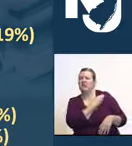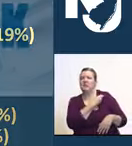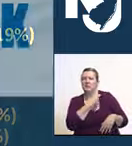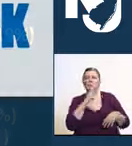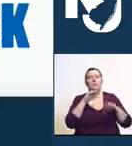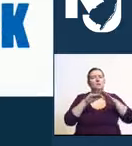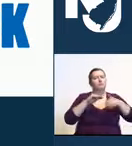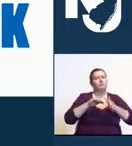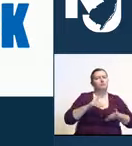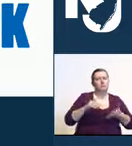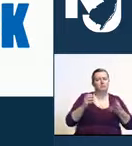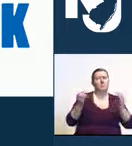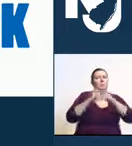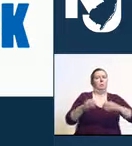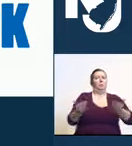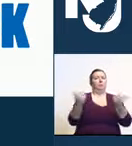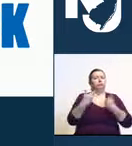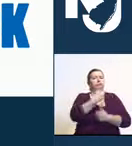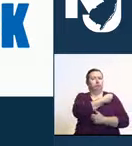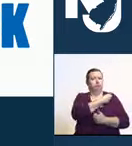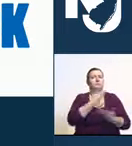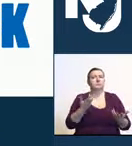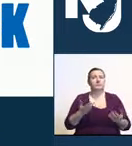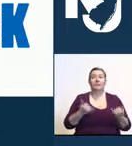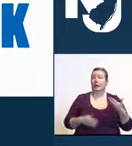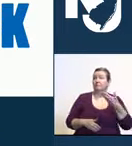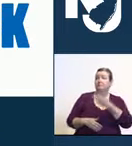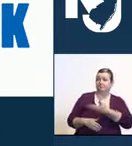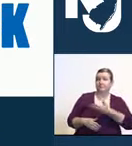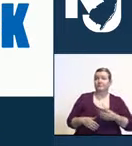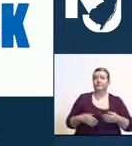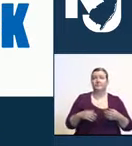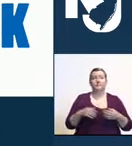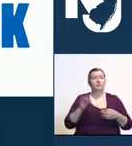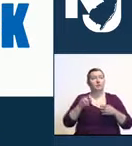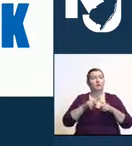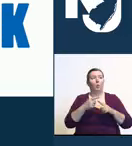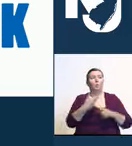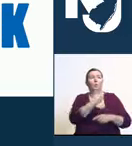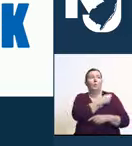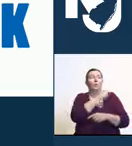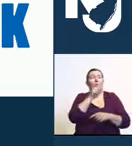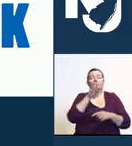a reminder, today is the start of Boost NJ2 week. If you are